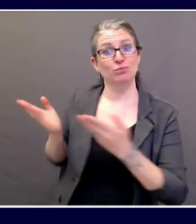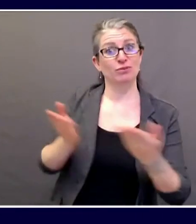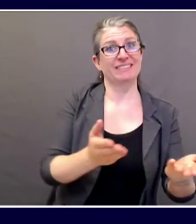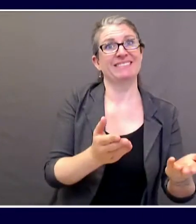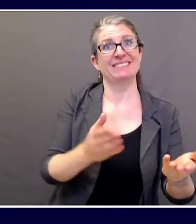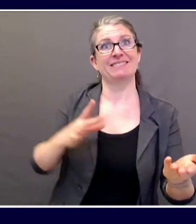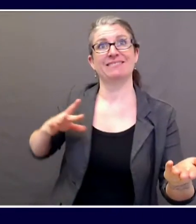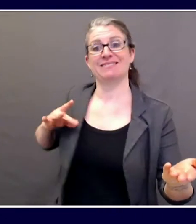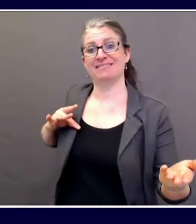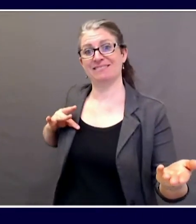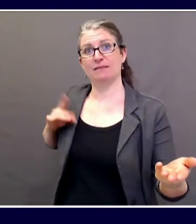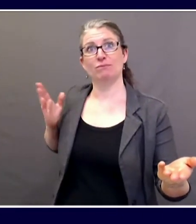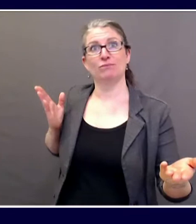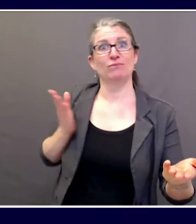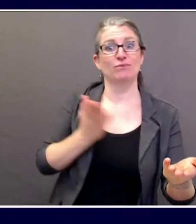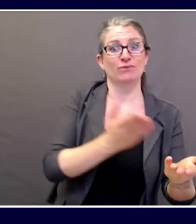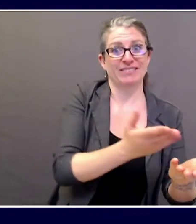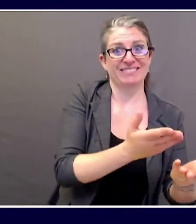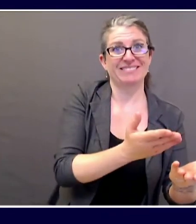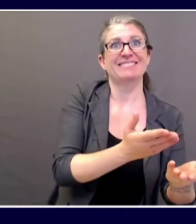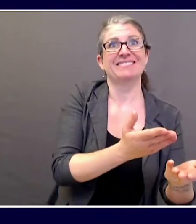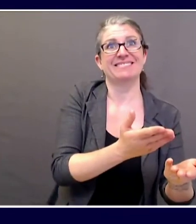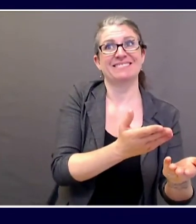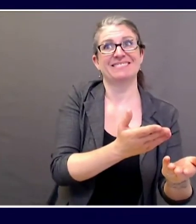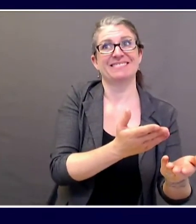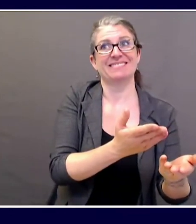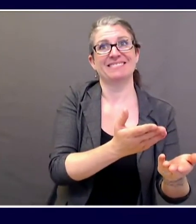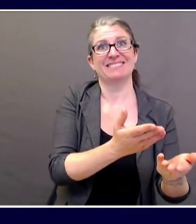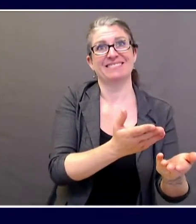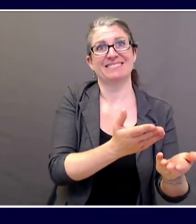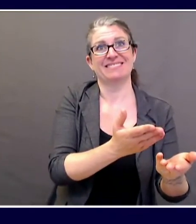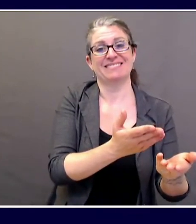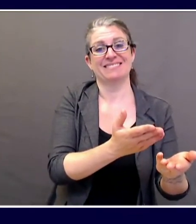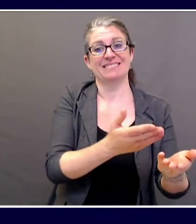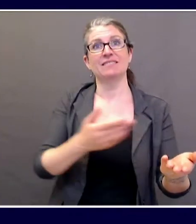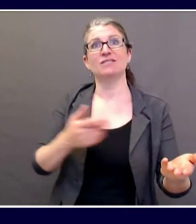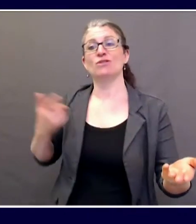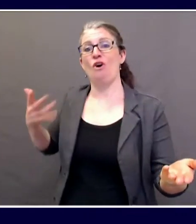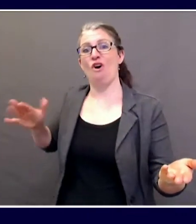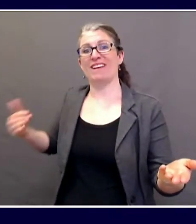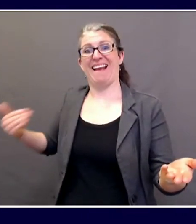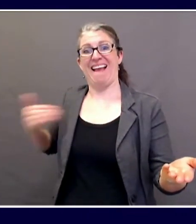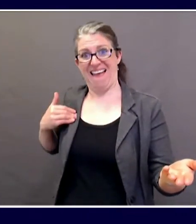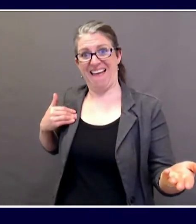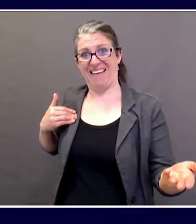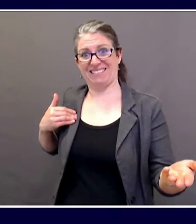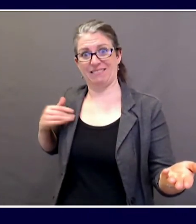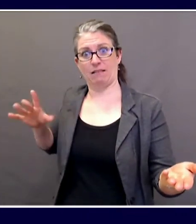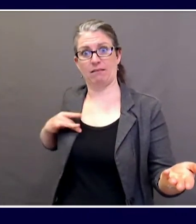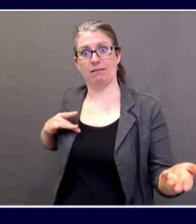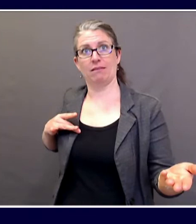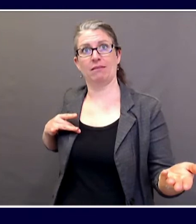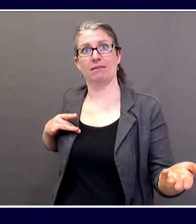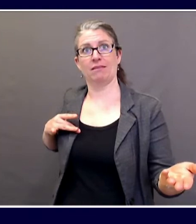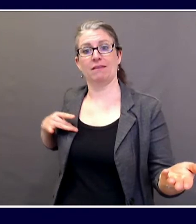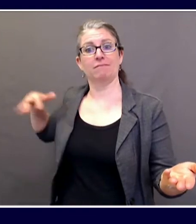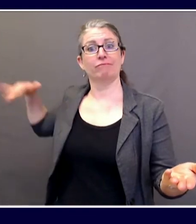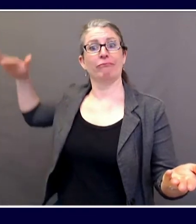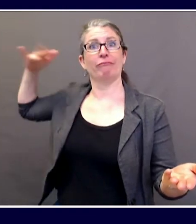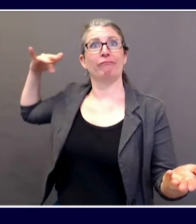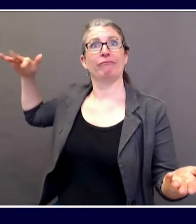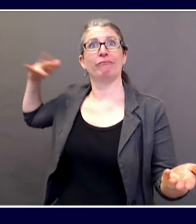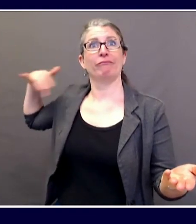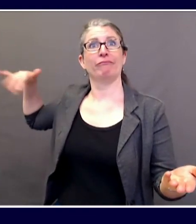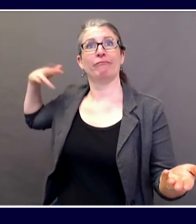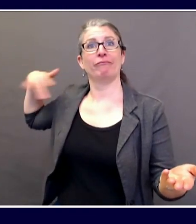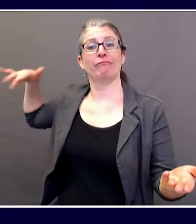zero, but it's not significant. And indeed, the risk of having COVID in a school is lower than the risk of getting COVID